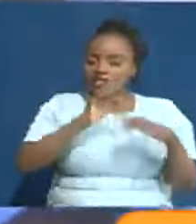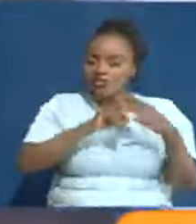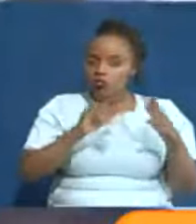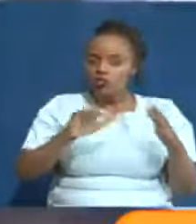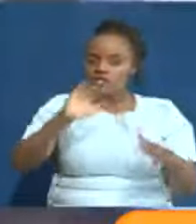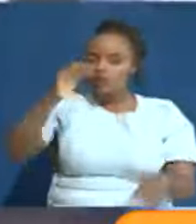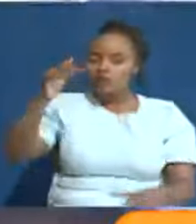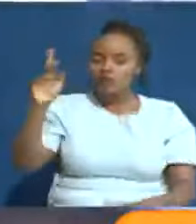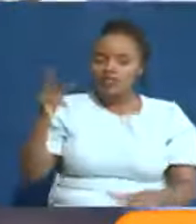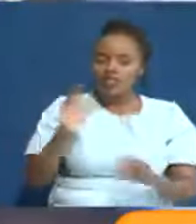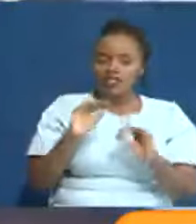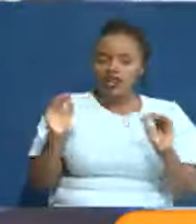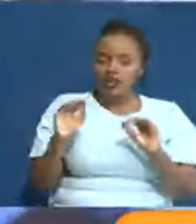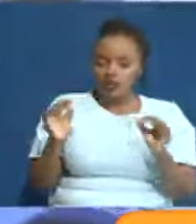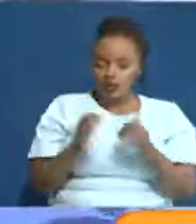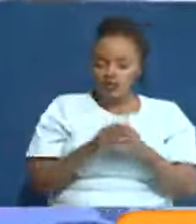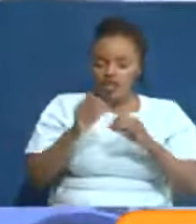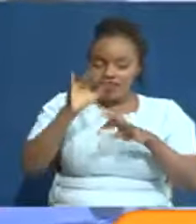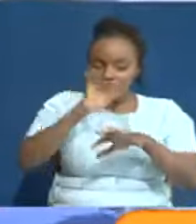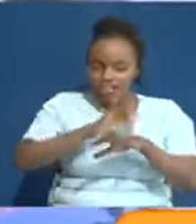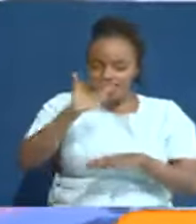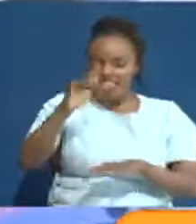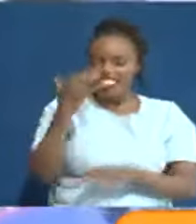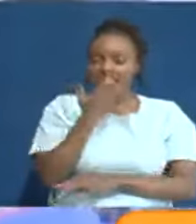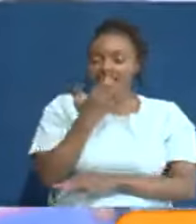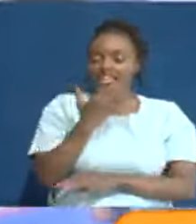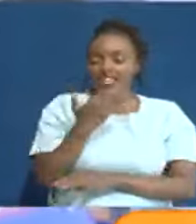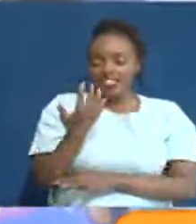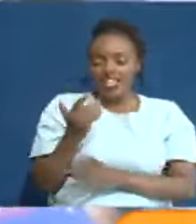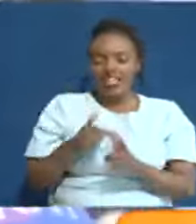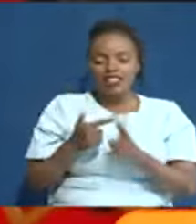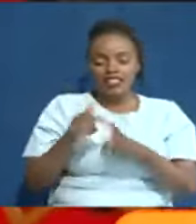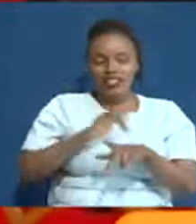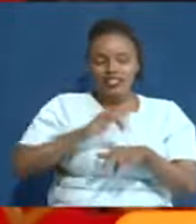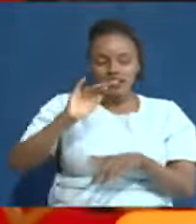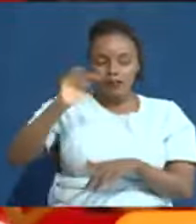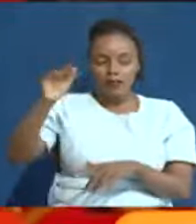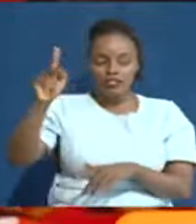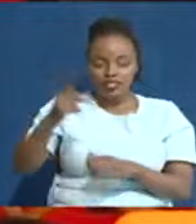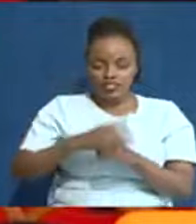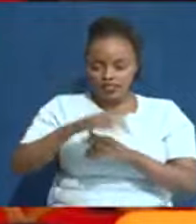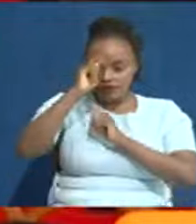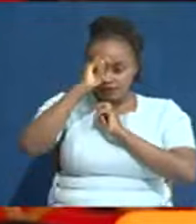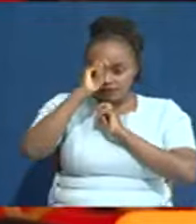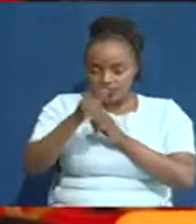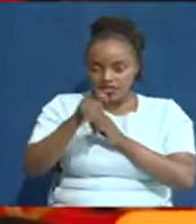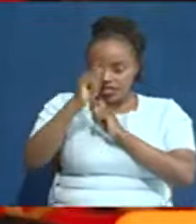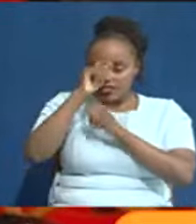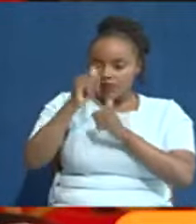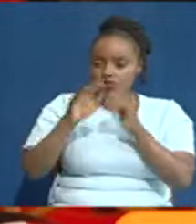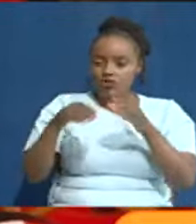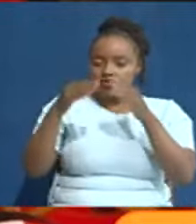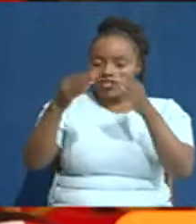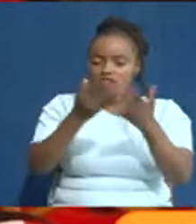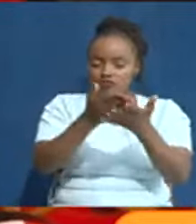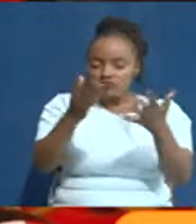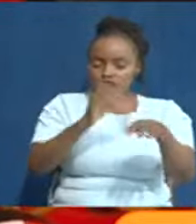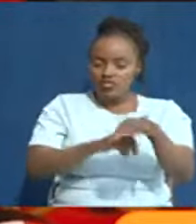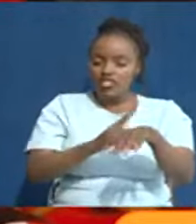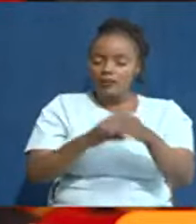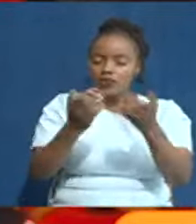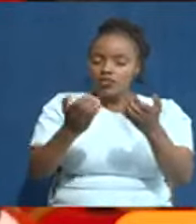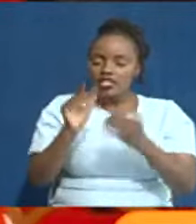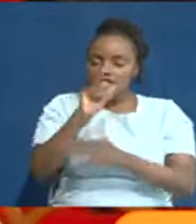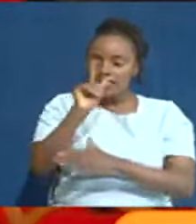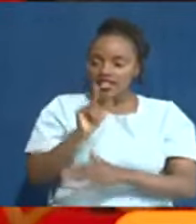nini? Na wakiguza Rigiji wameguza nini? Respect the respect that was accorded to you when you needed the region